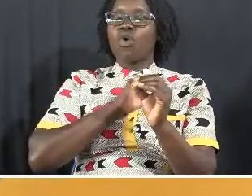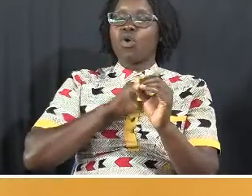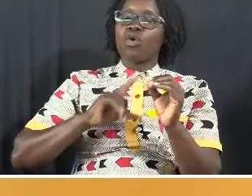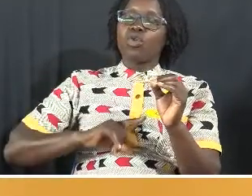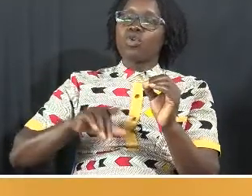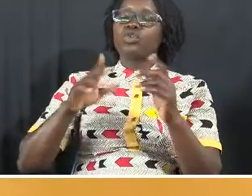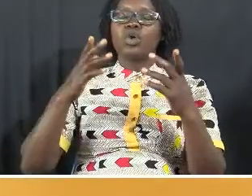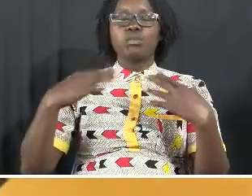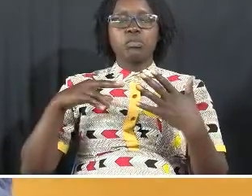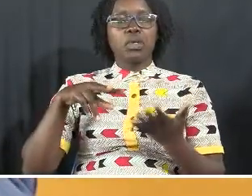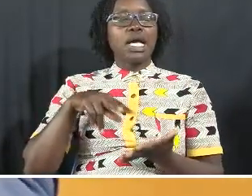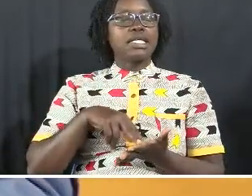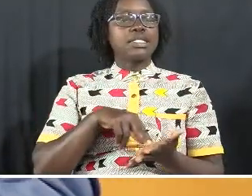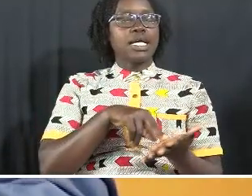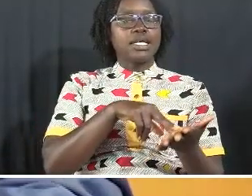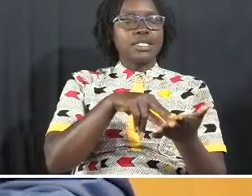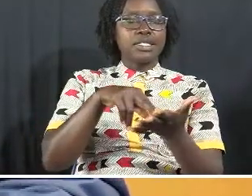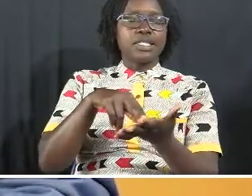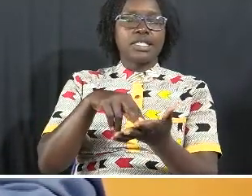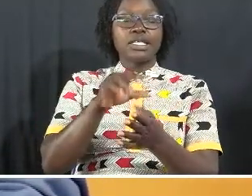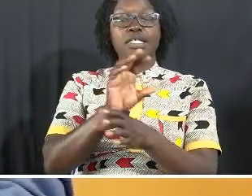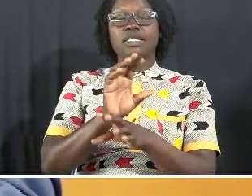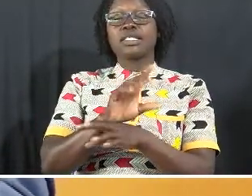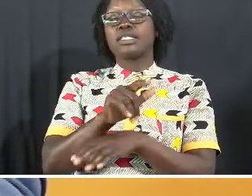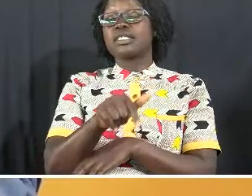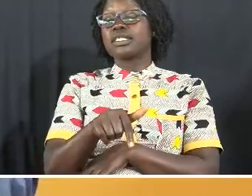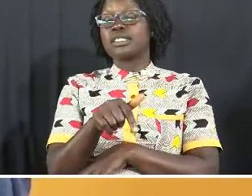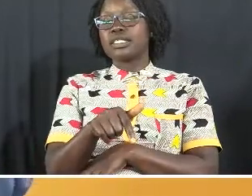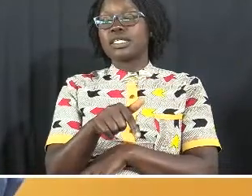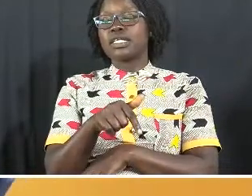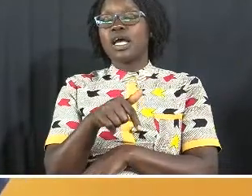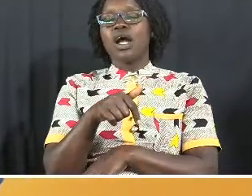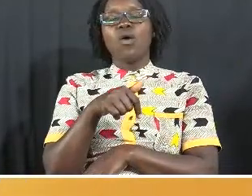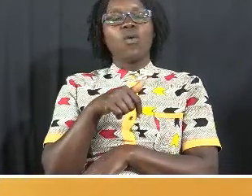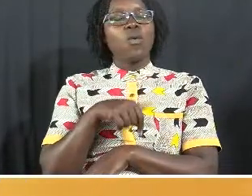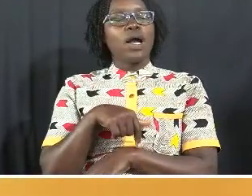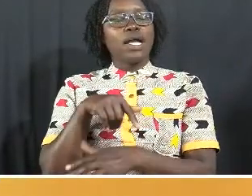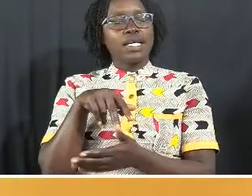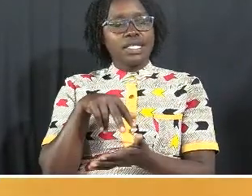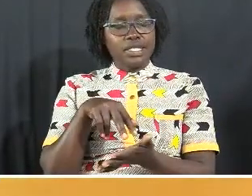are standing up in this church. While upstanding,